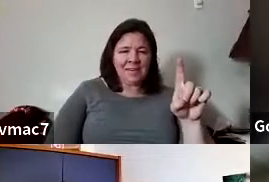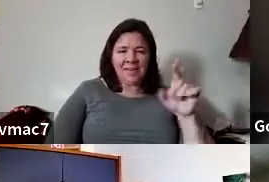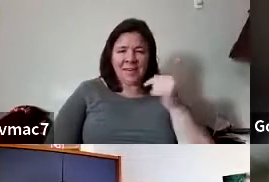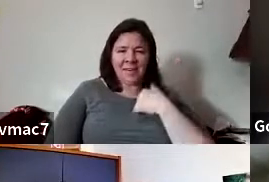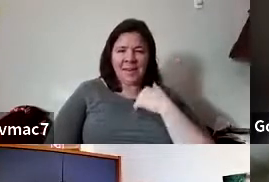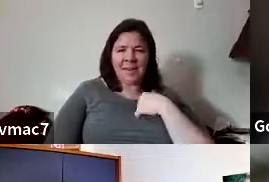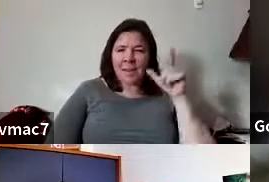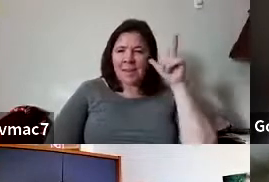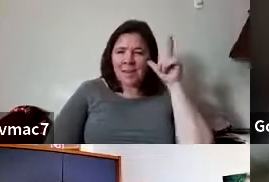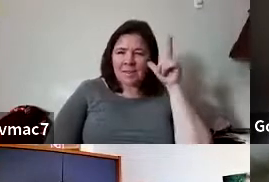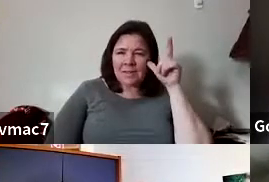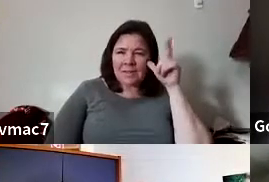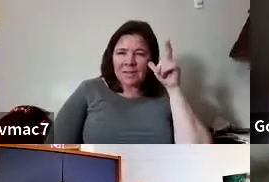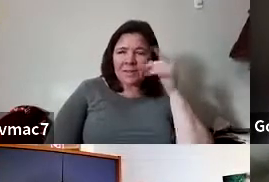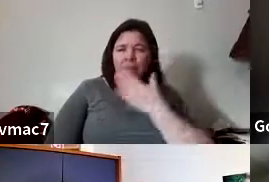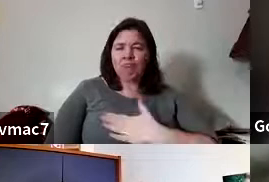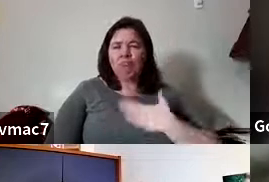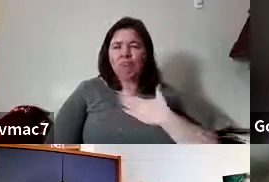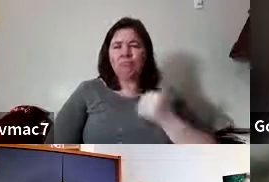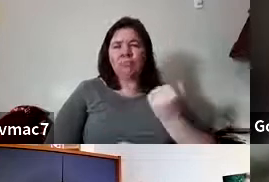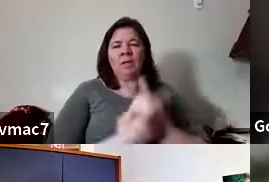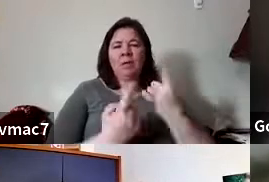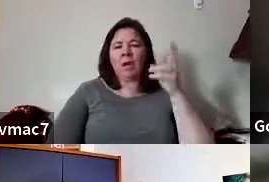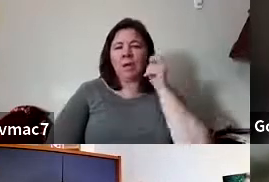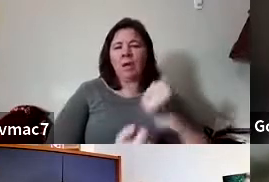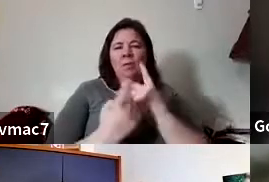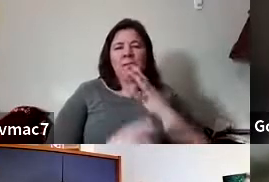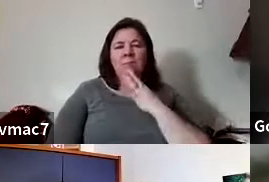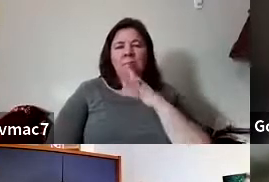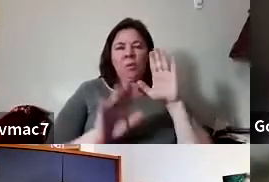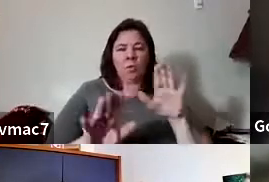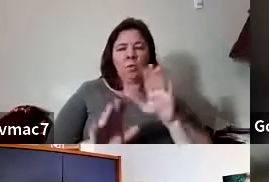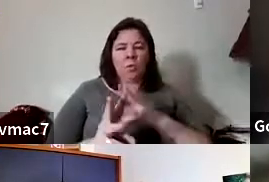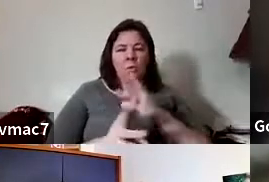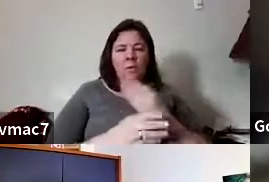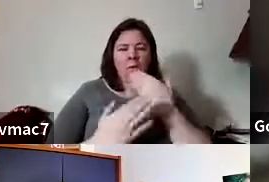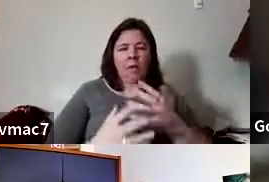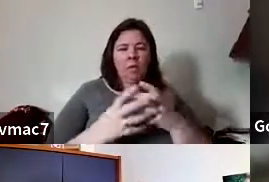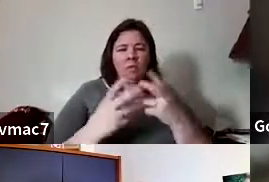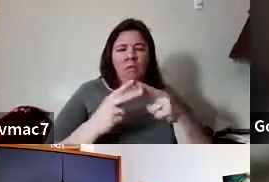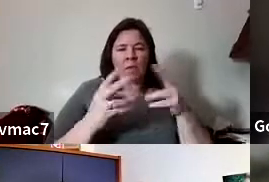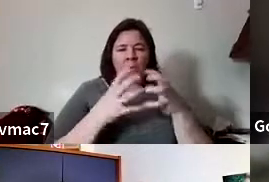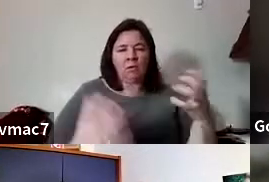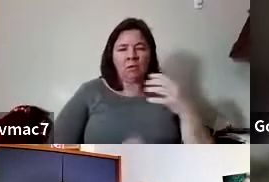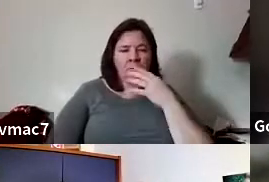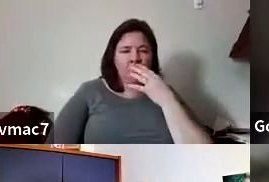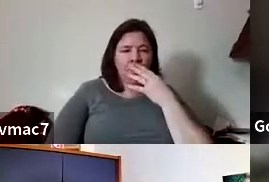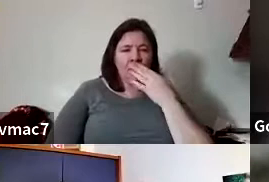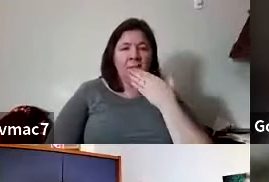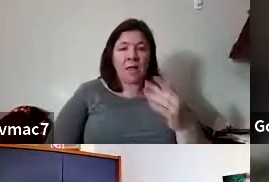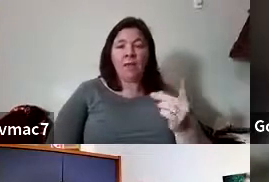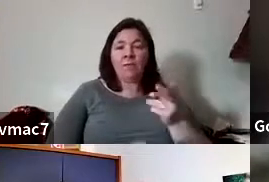just listening and I'm just enjoying everybody speak. It's a wonderful webinar. Thank you. Thank you for being